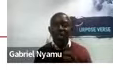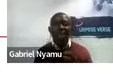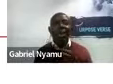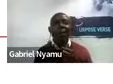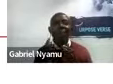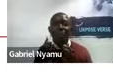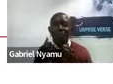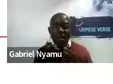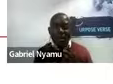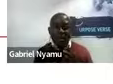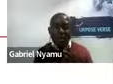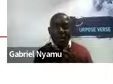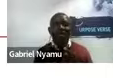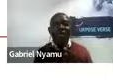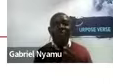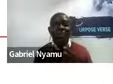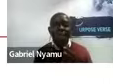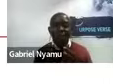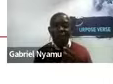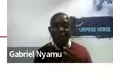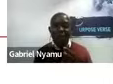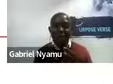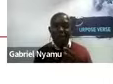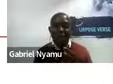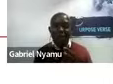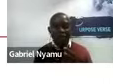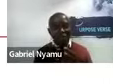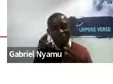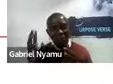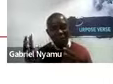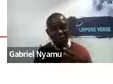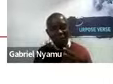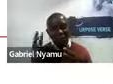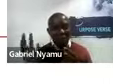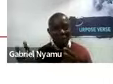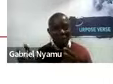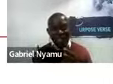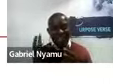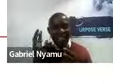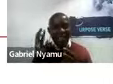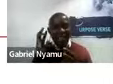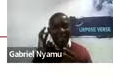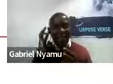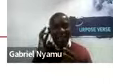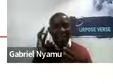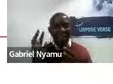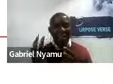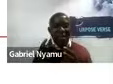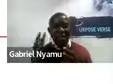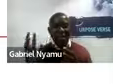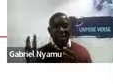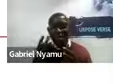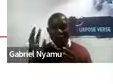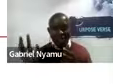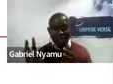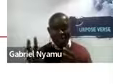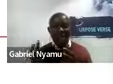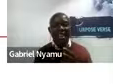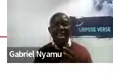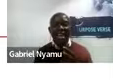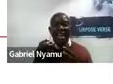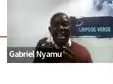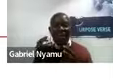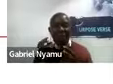which millions of microbiomes, especially for those who love biology and the